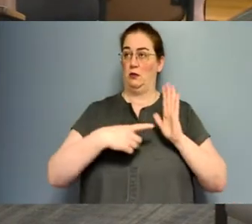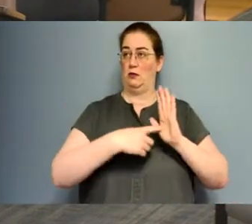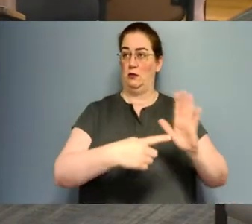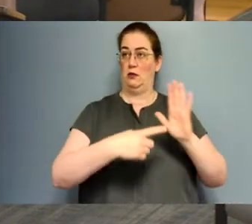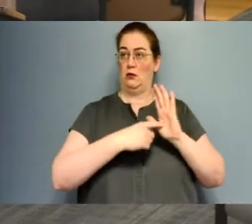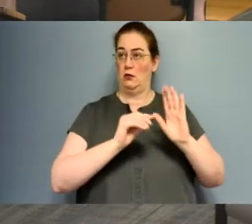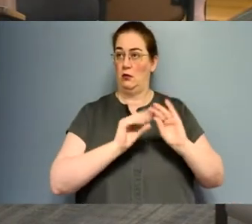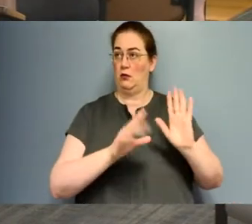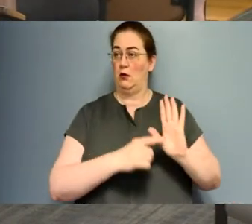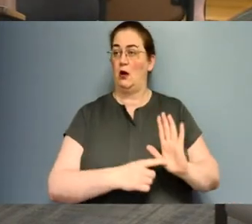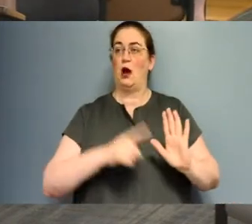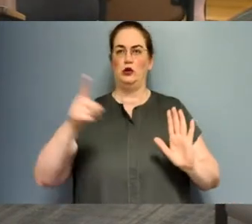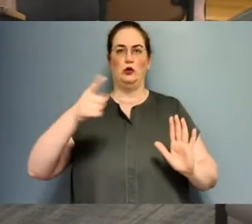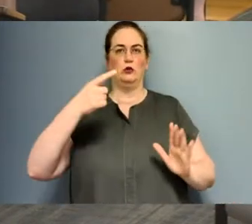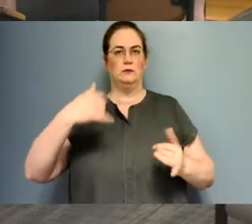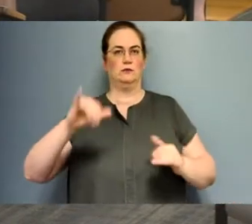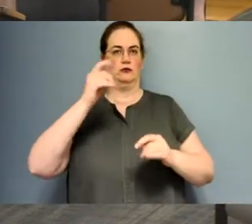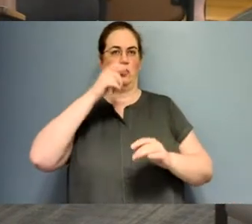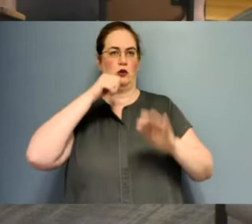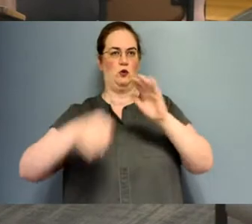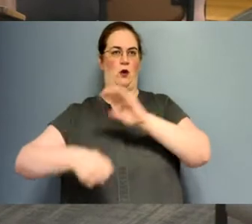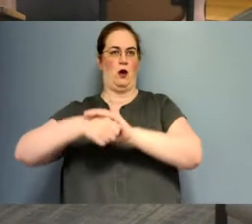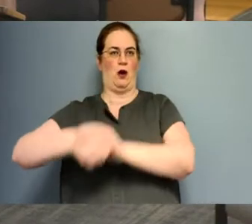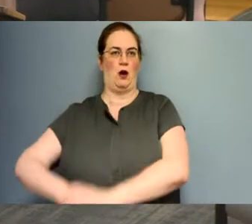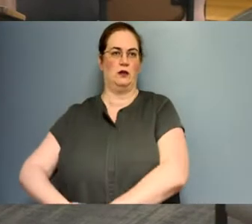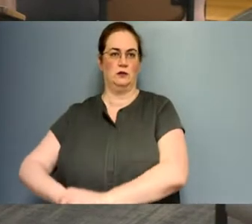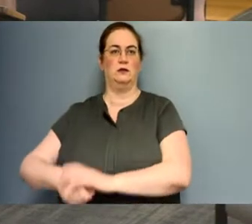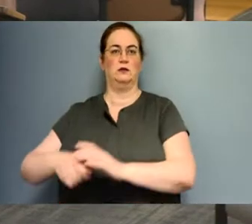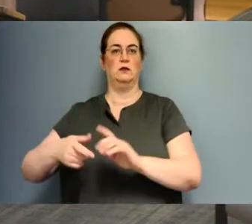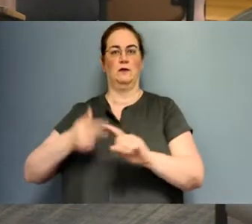you are trying to hide things from the light.